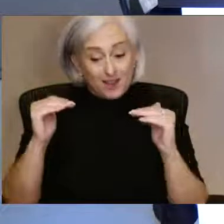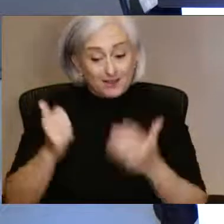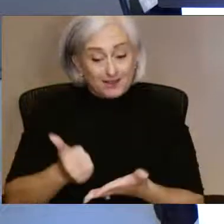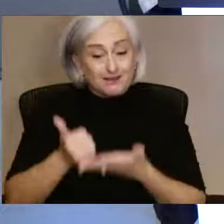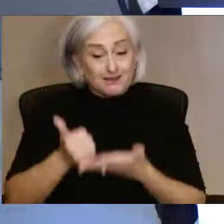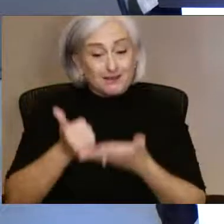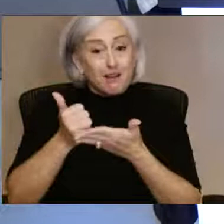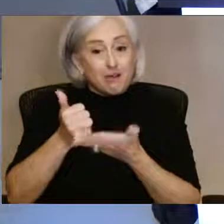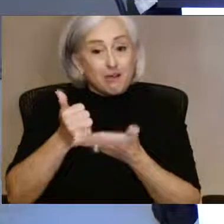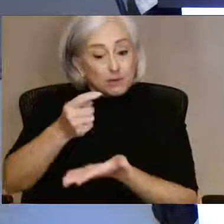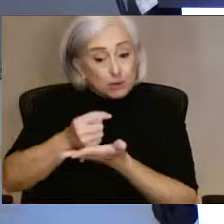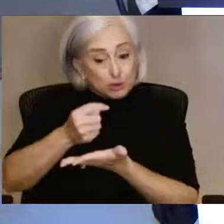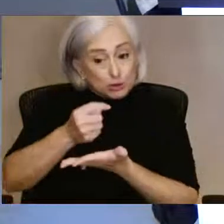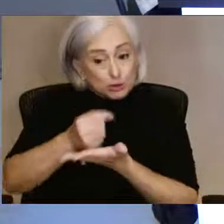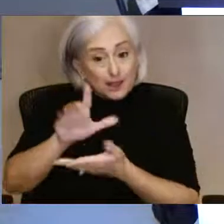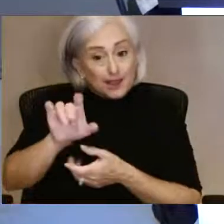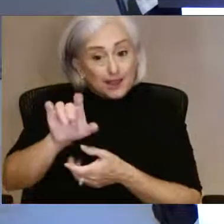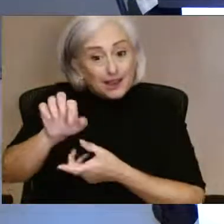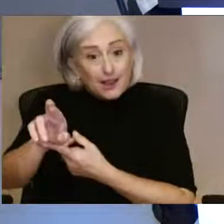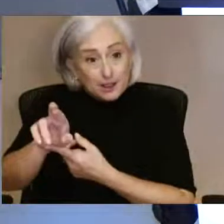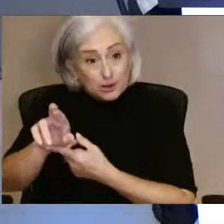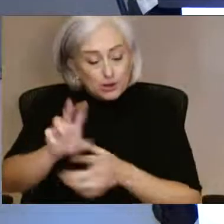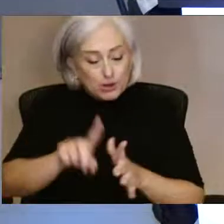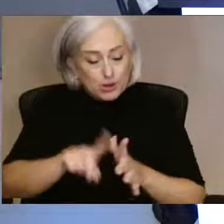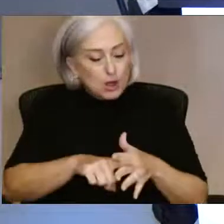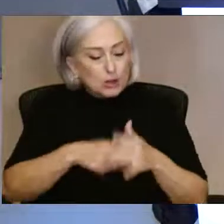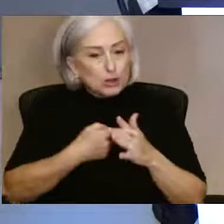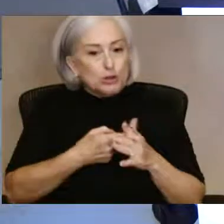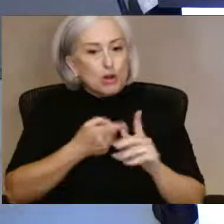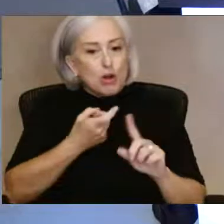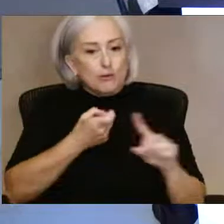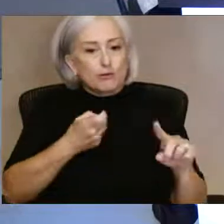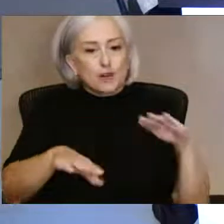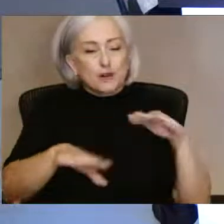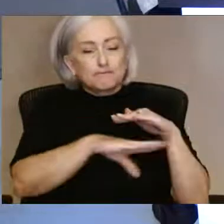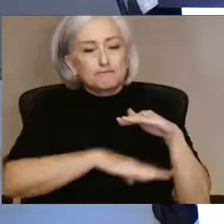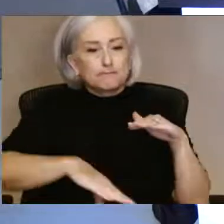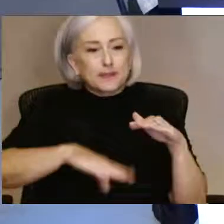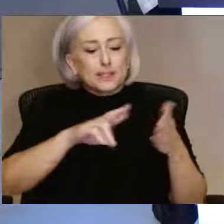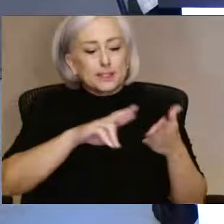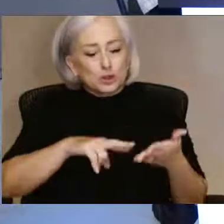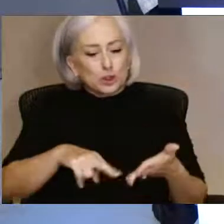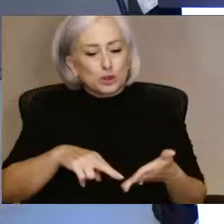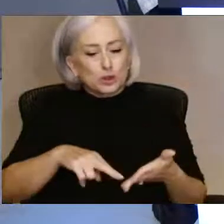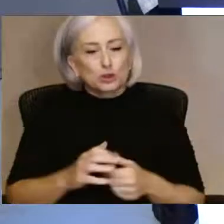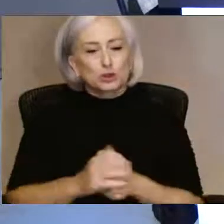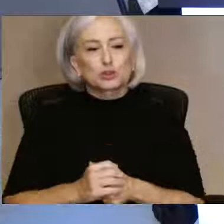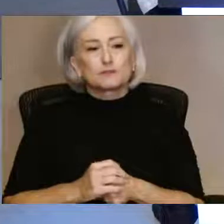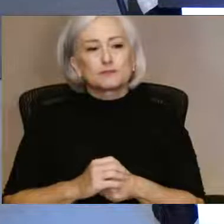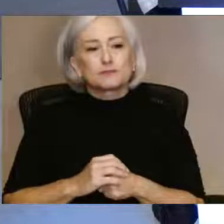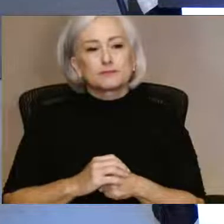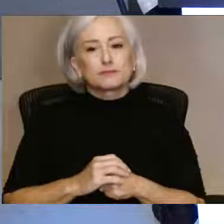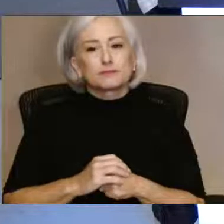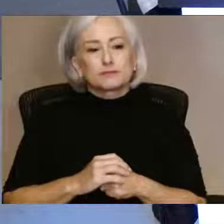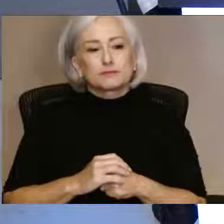started with basic research. How do you think that the research going on in your